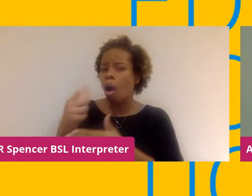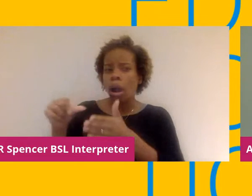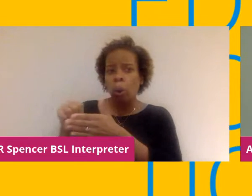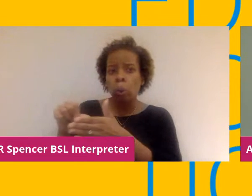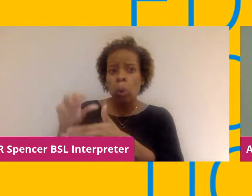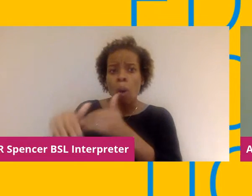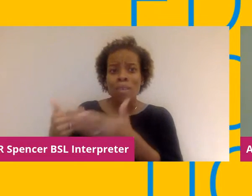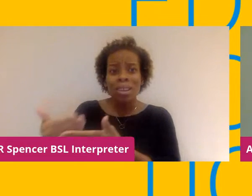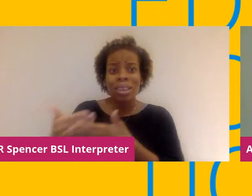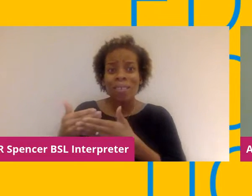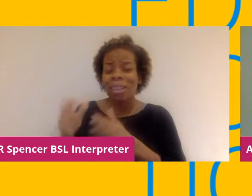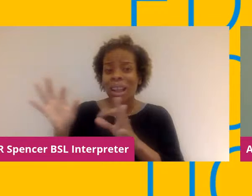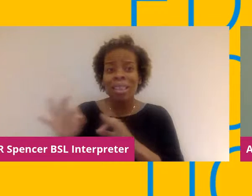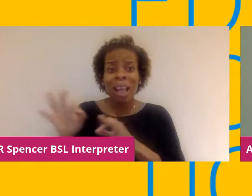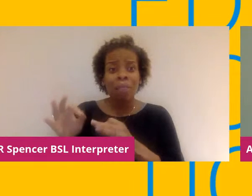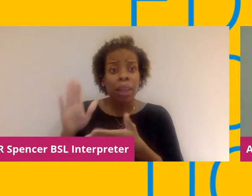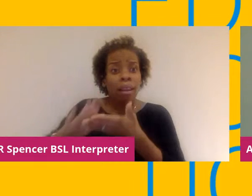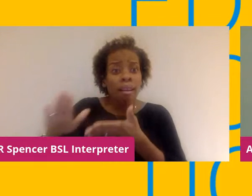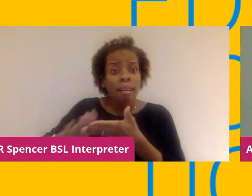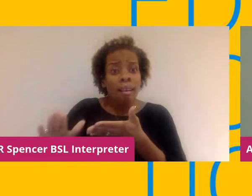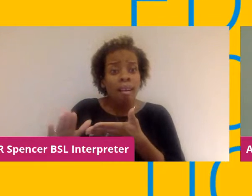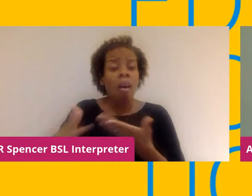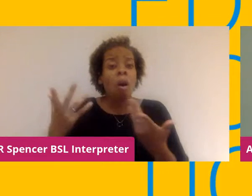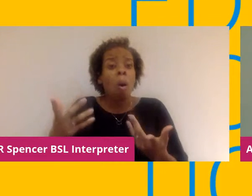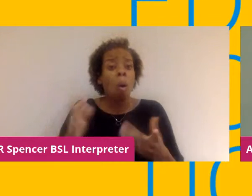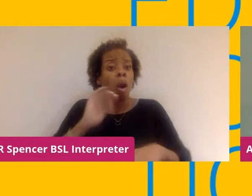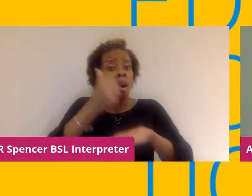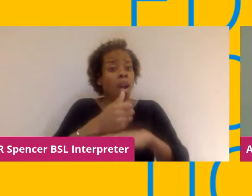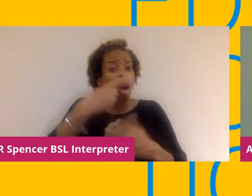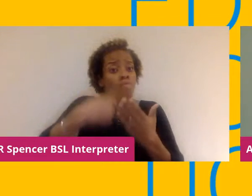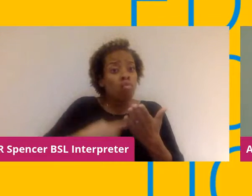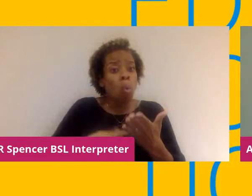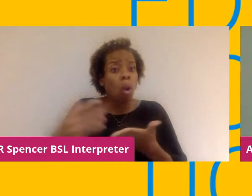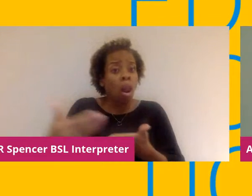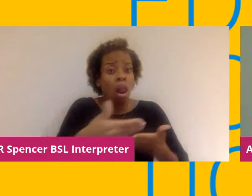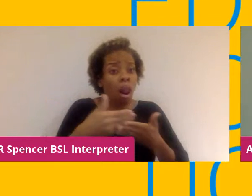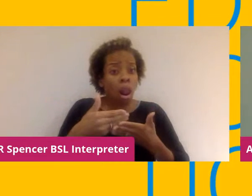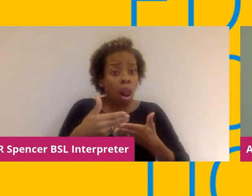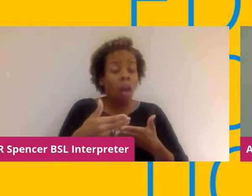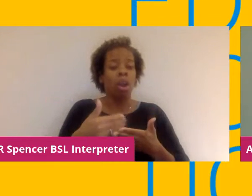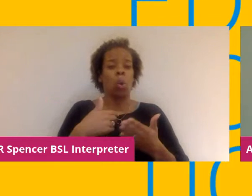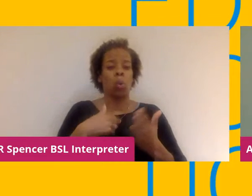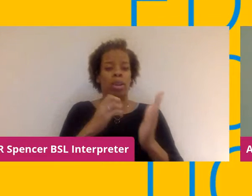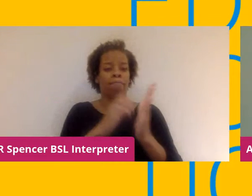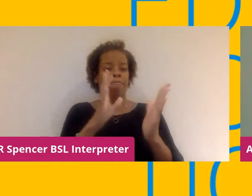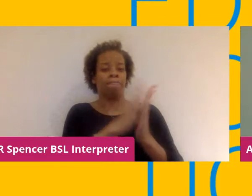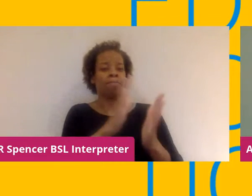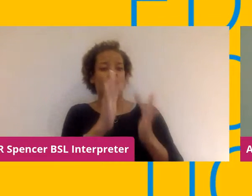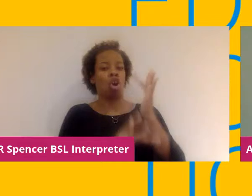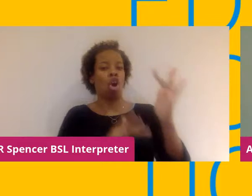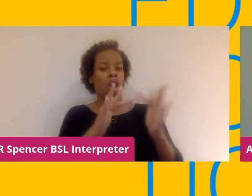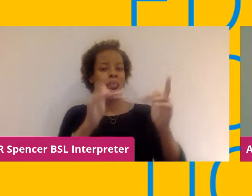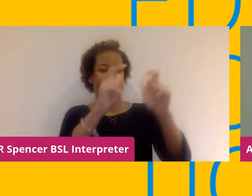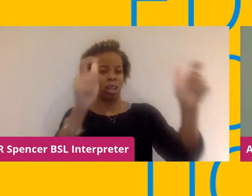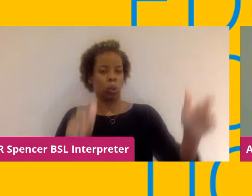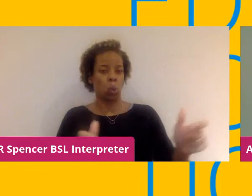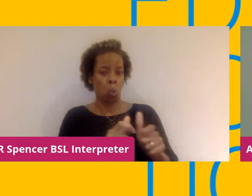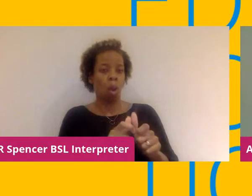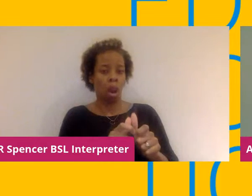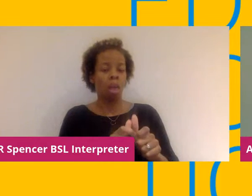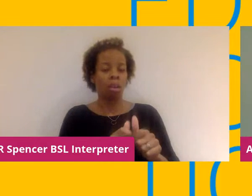addressed and controls not being implemented, then this is an online reporting tool to do that. There's